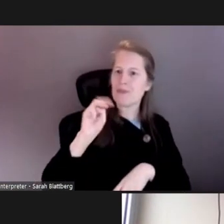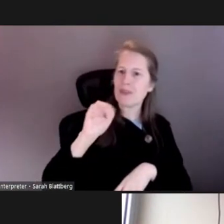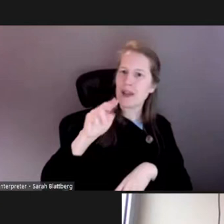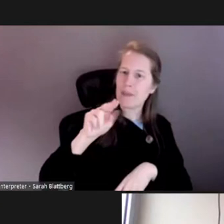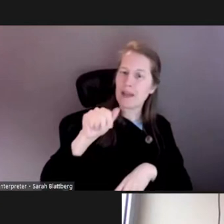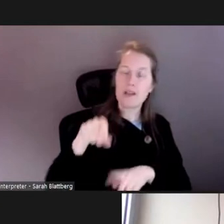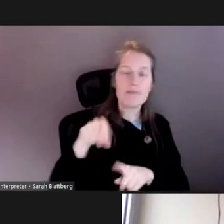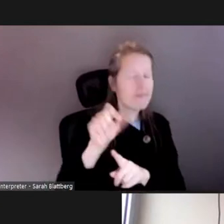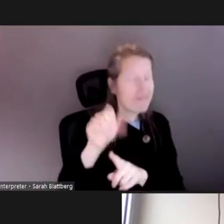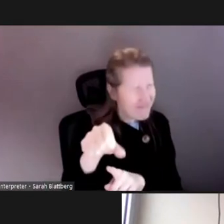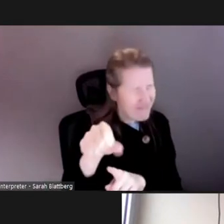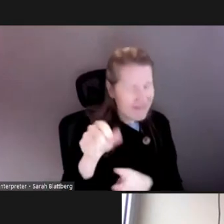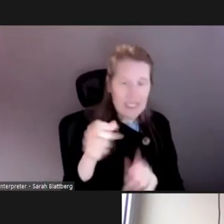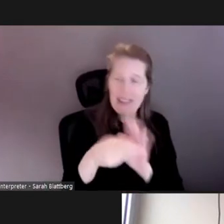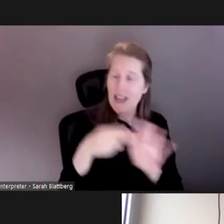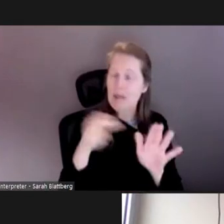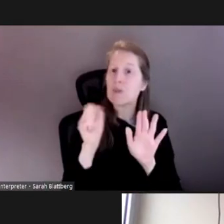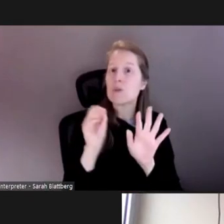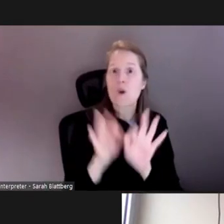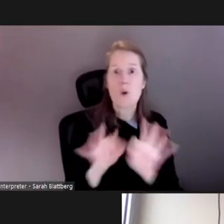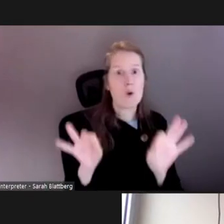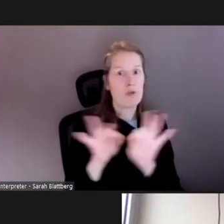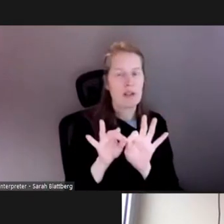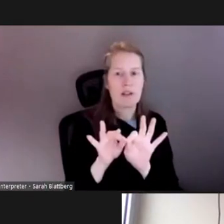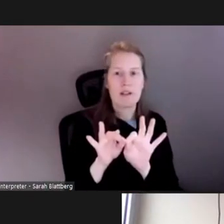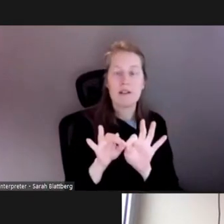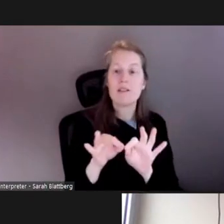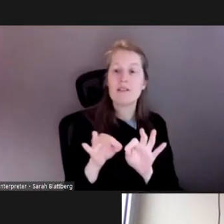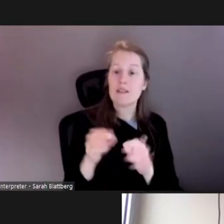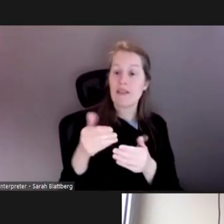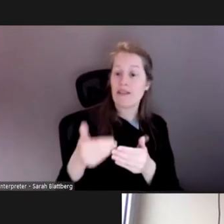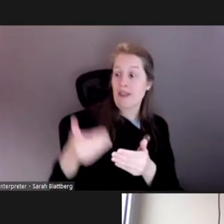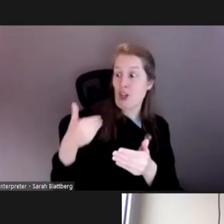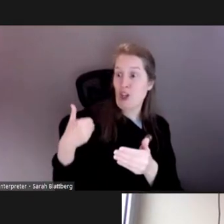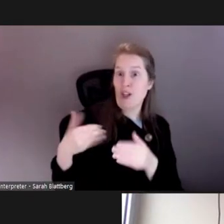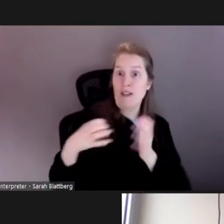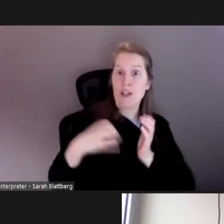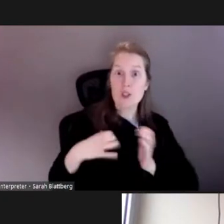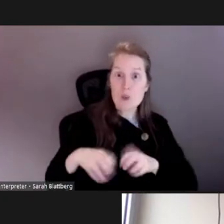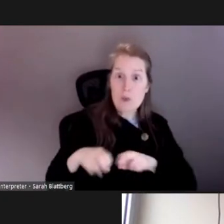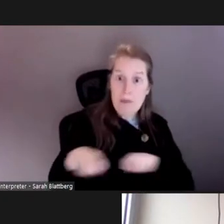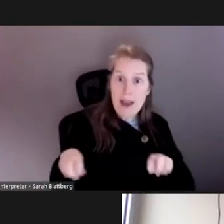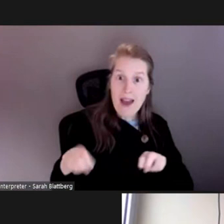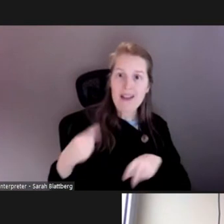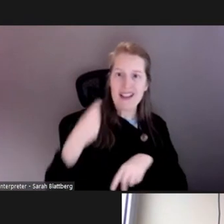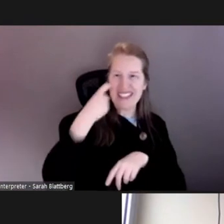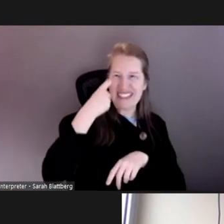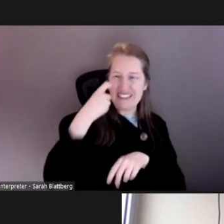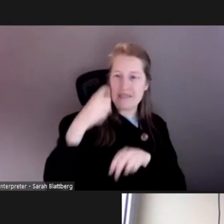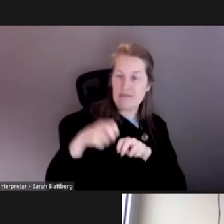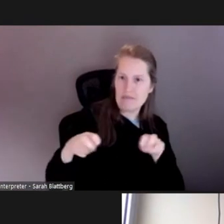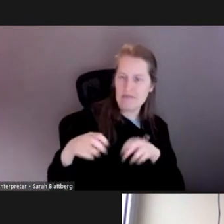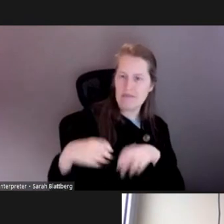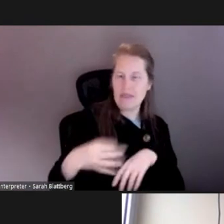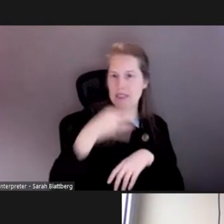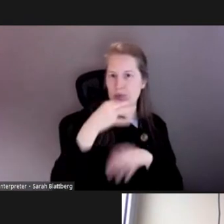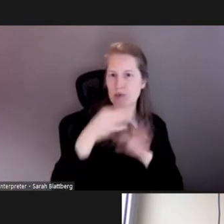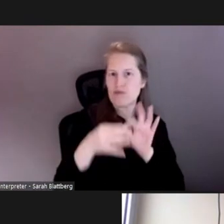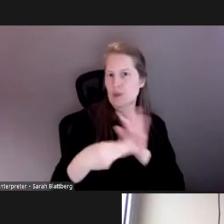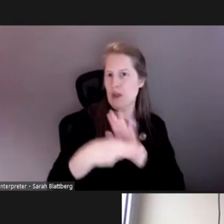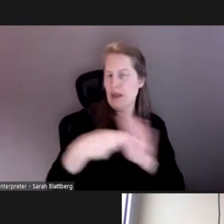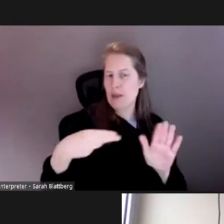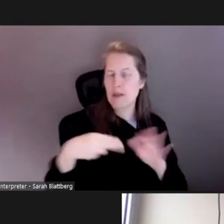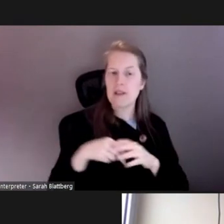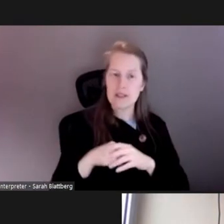critical. What we heard on some of the early consumer panels and from the experts on labels,